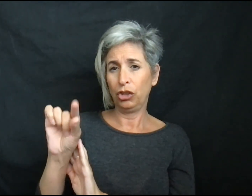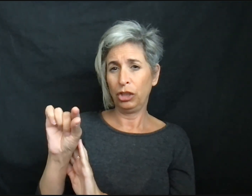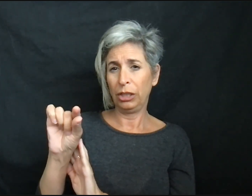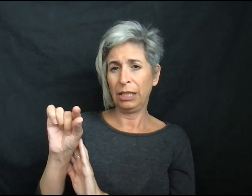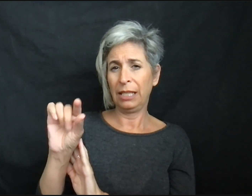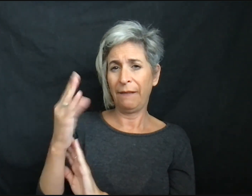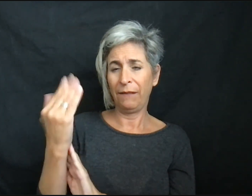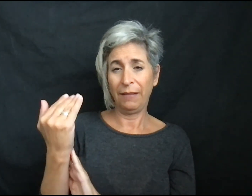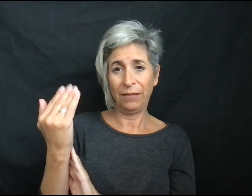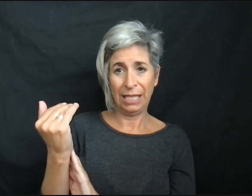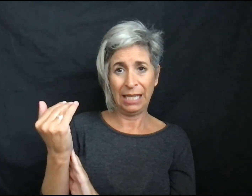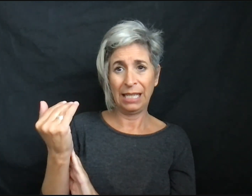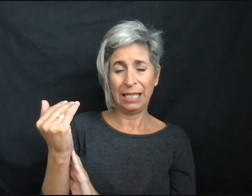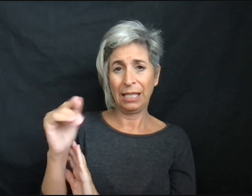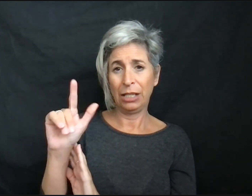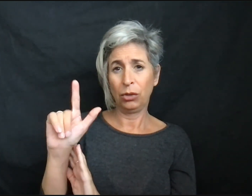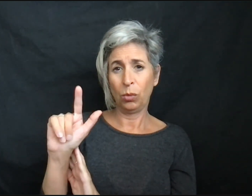61G15